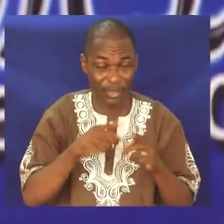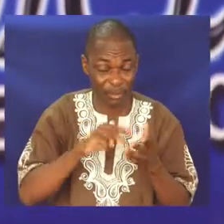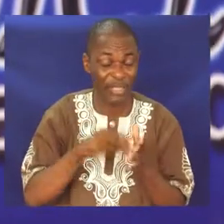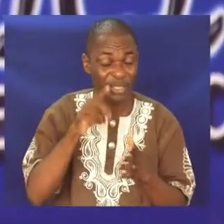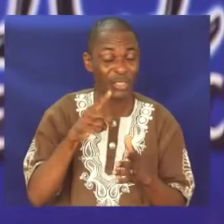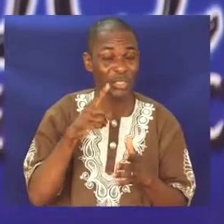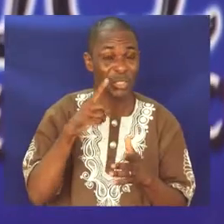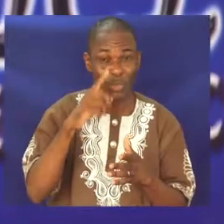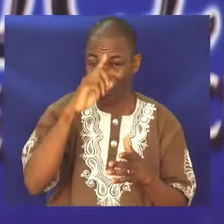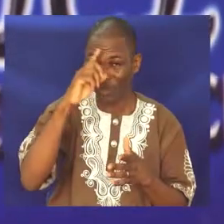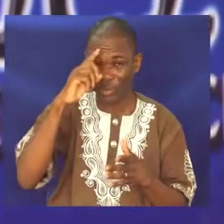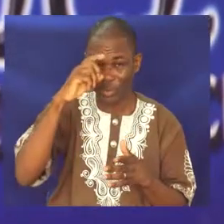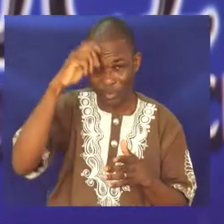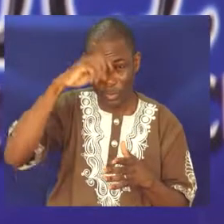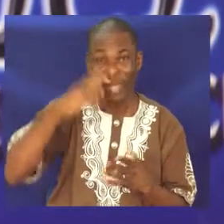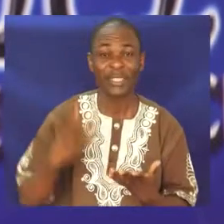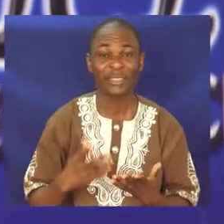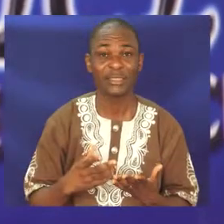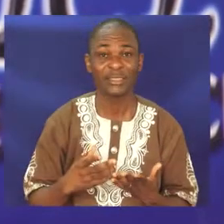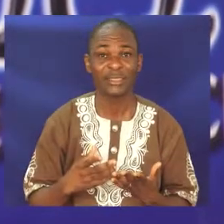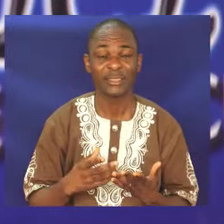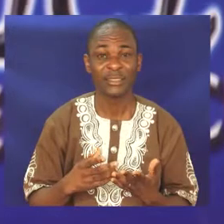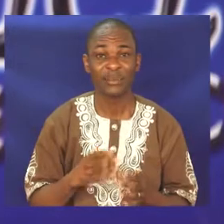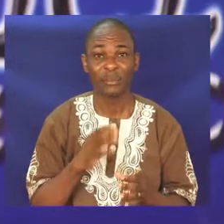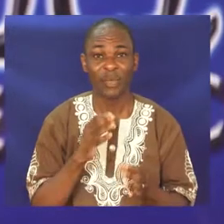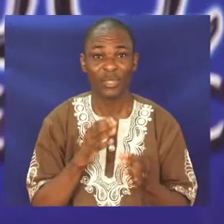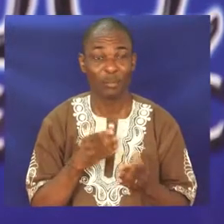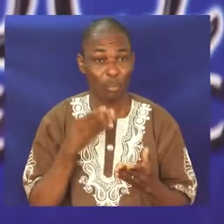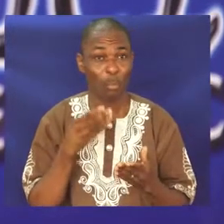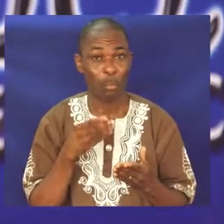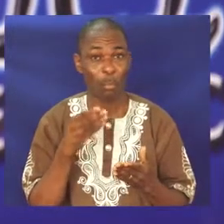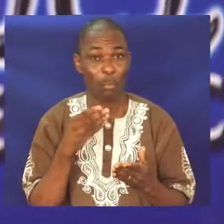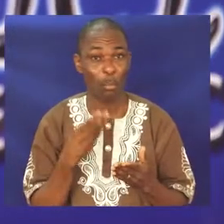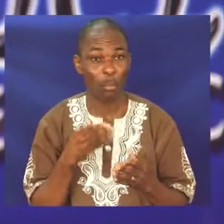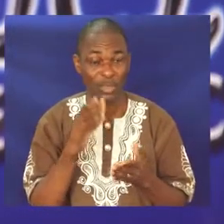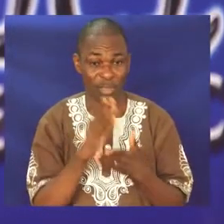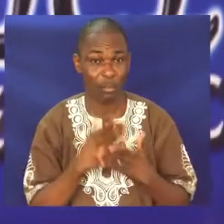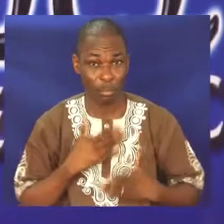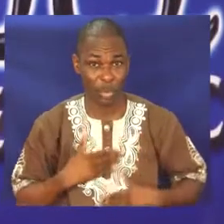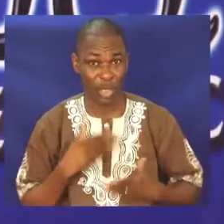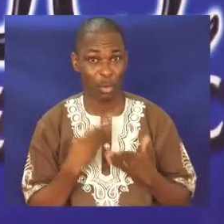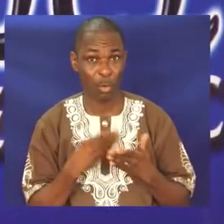obisika a enya wo dia se wo fo nyansa kwa bi so I must say, Sicano, a bit do wa.